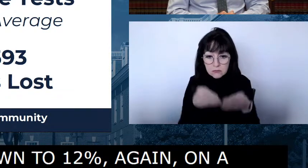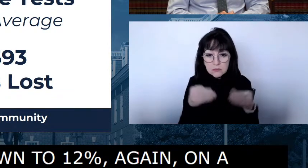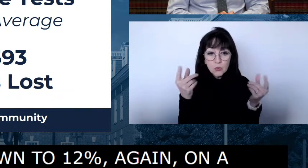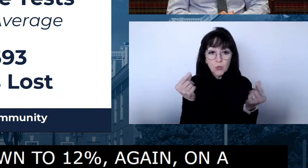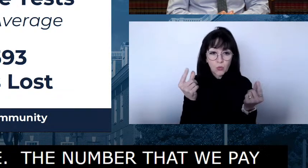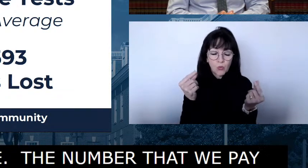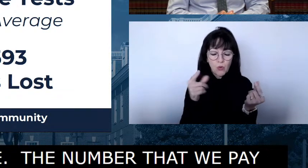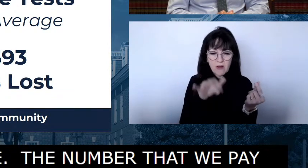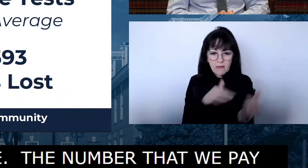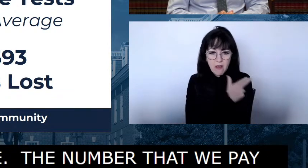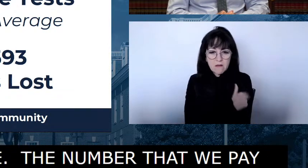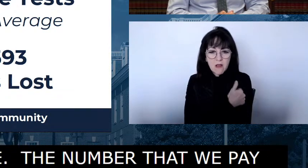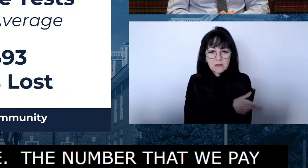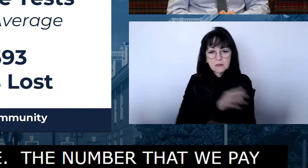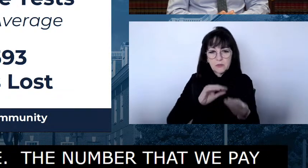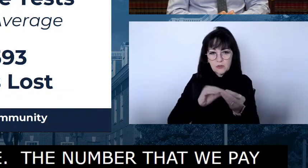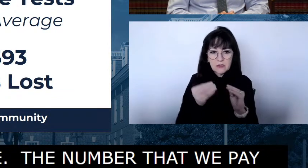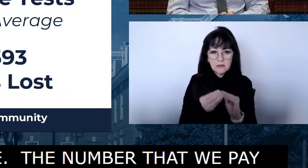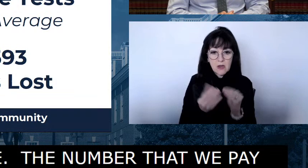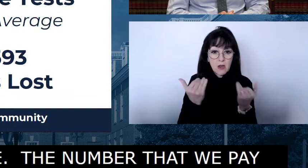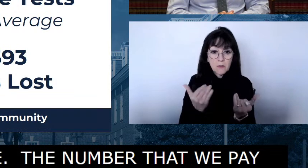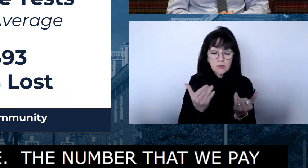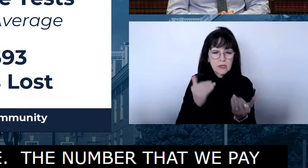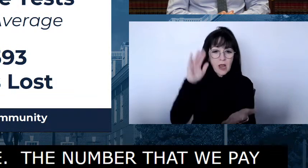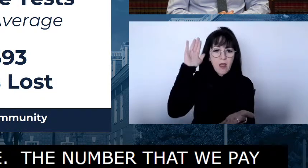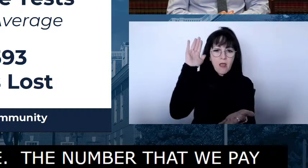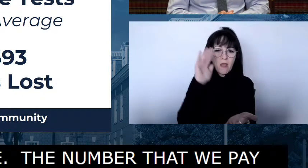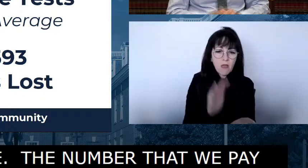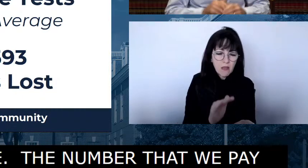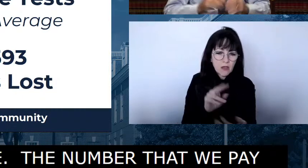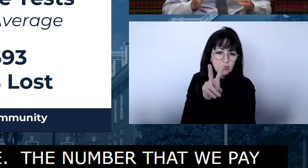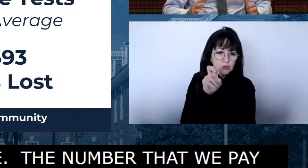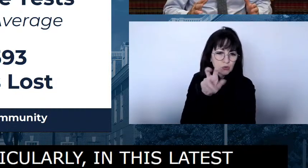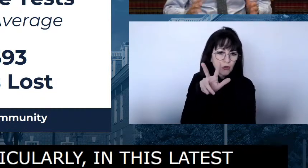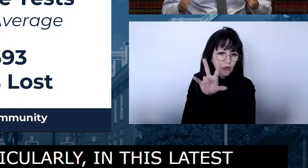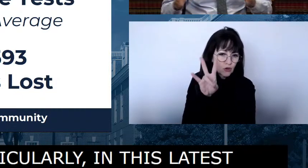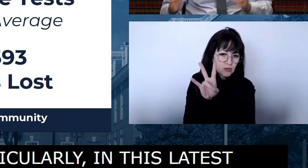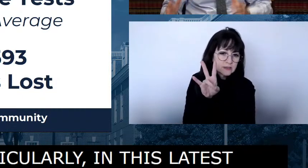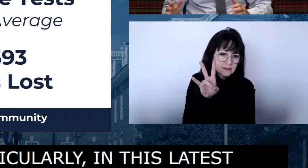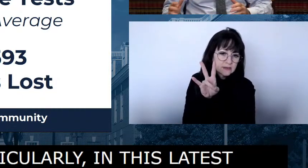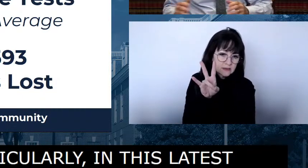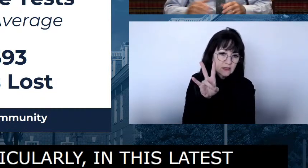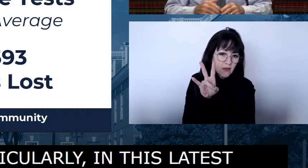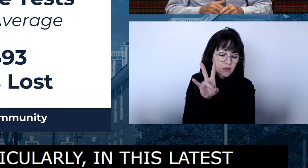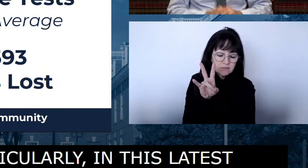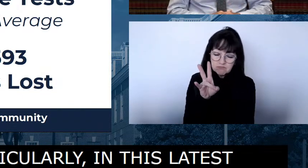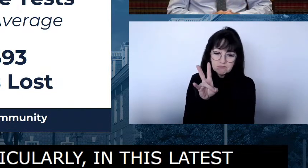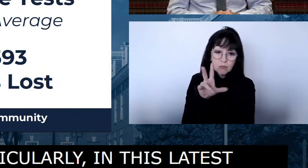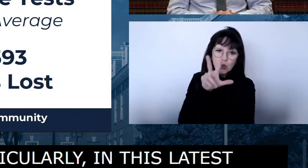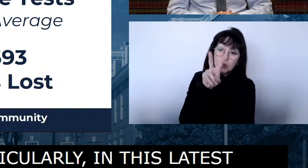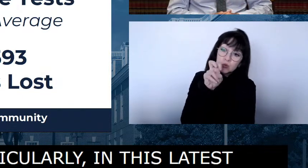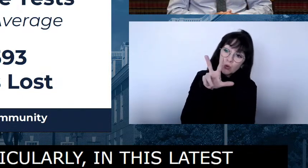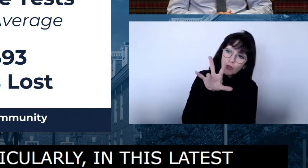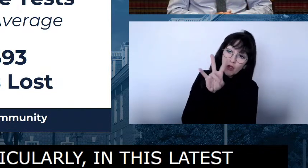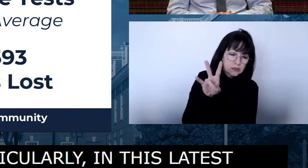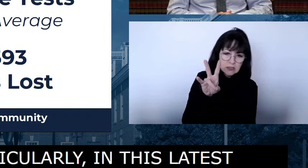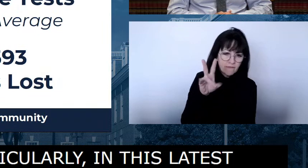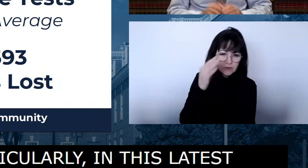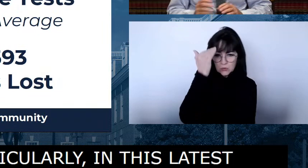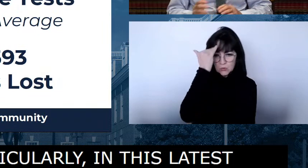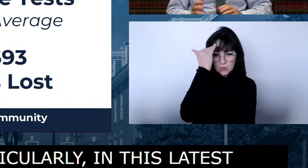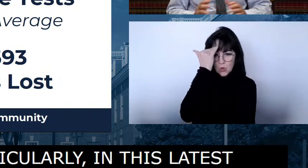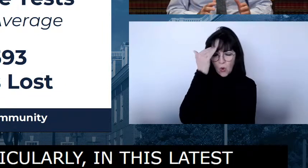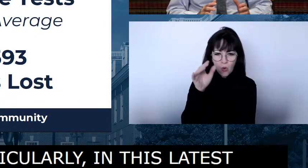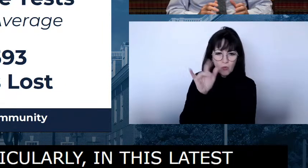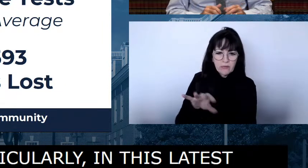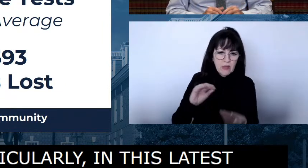is the hospitalization number down to 237. Well, that's a very discrete number. The hospitals count those folks every day.